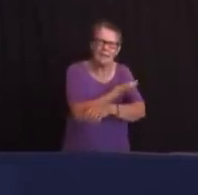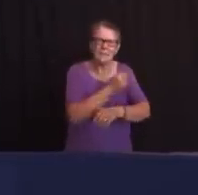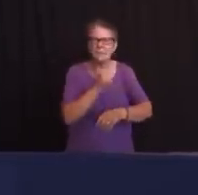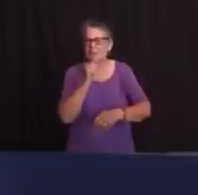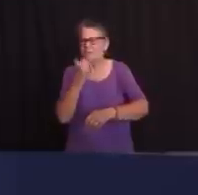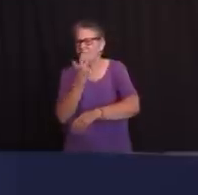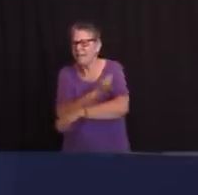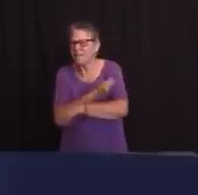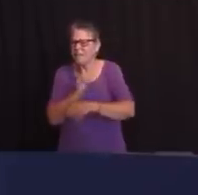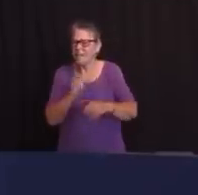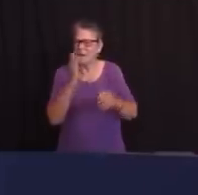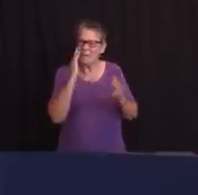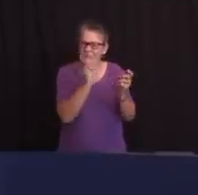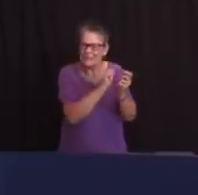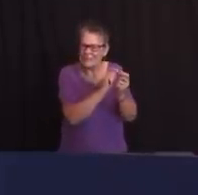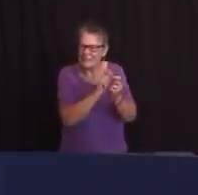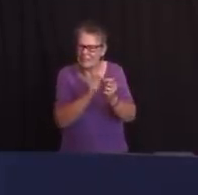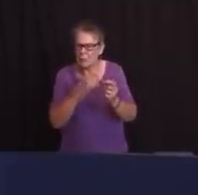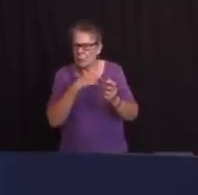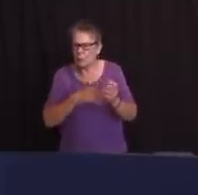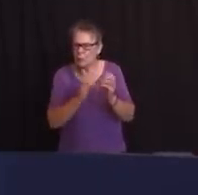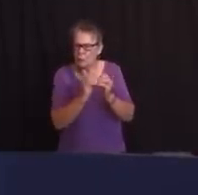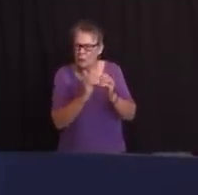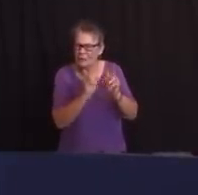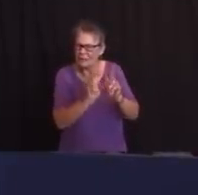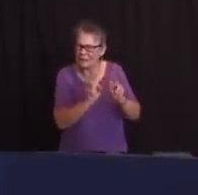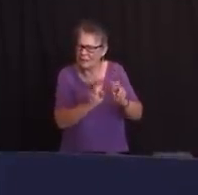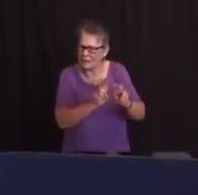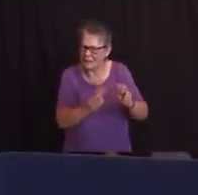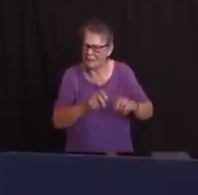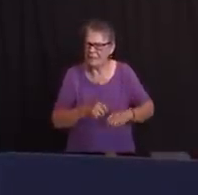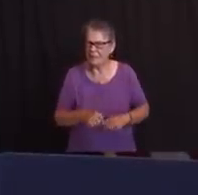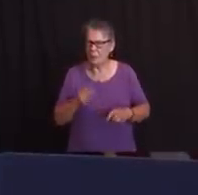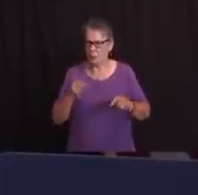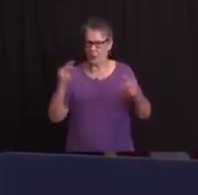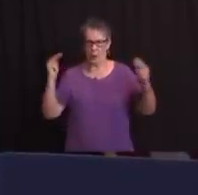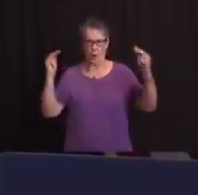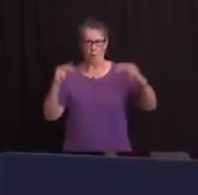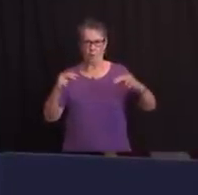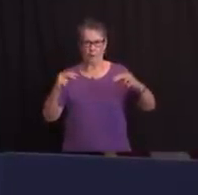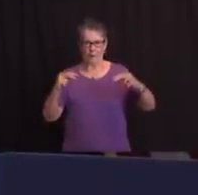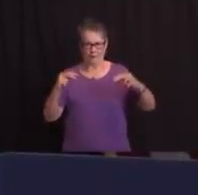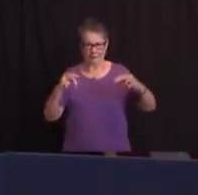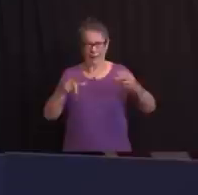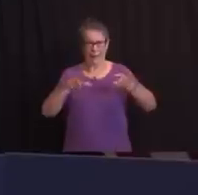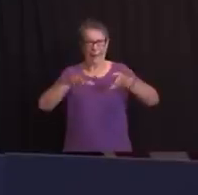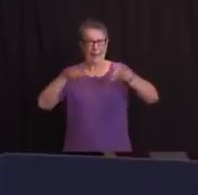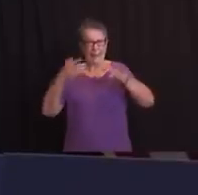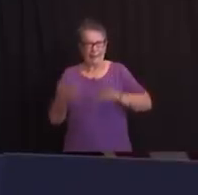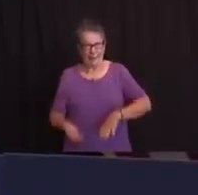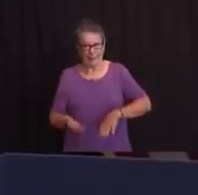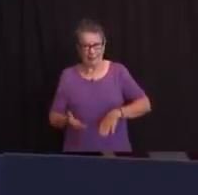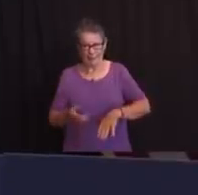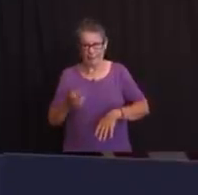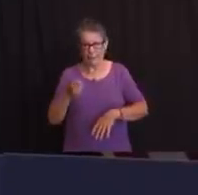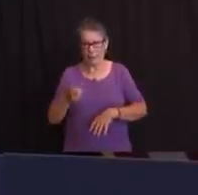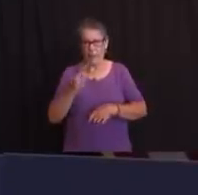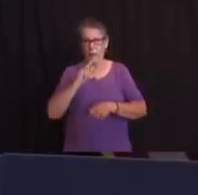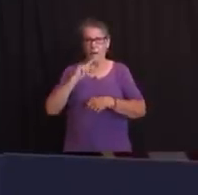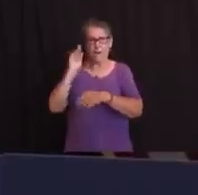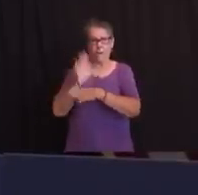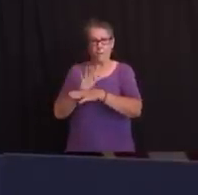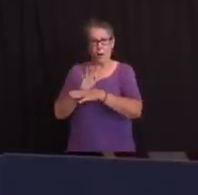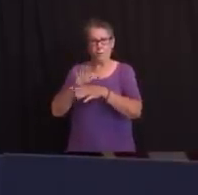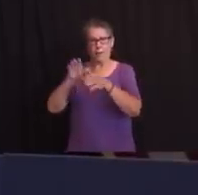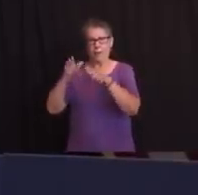we look at that from two lenses. One, the confirmed deaths, and that's Ed and his team look at that every day. And